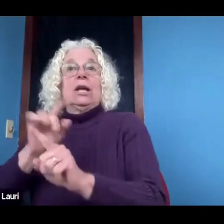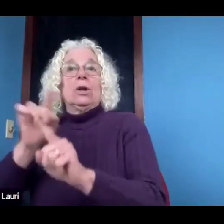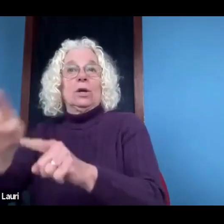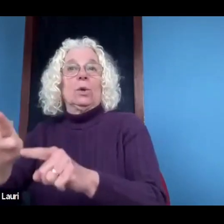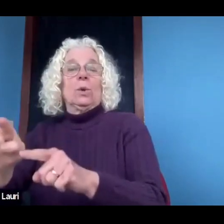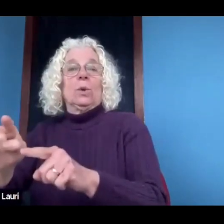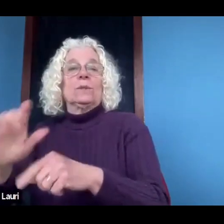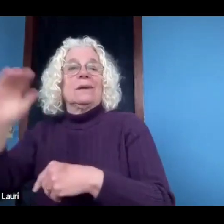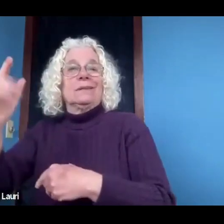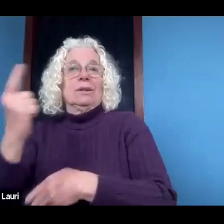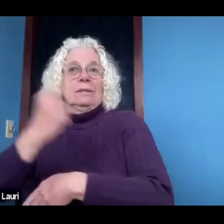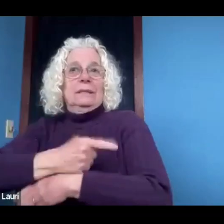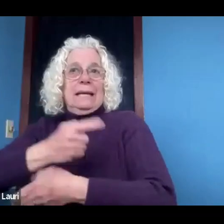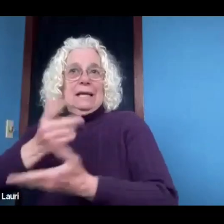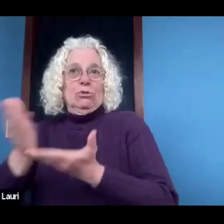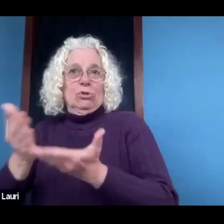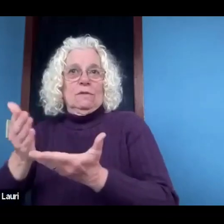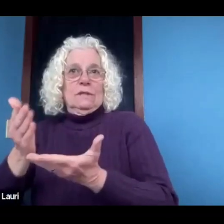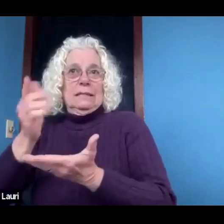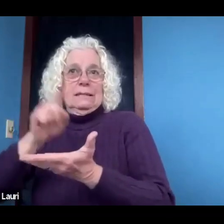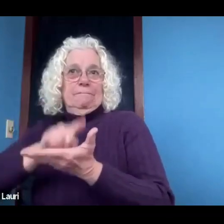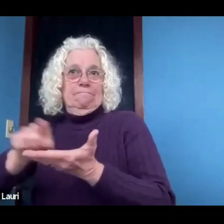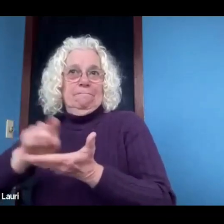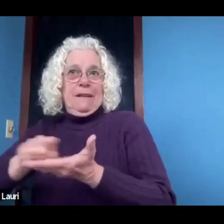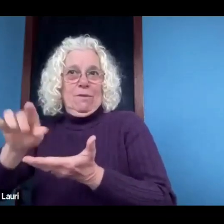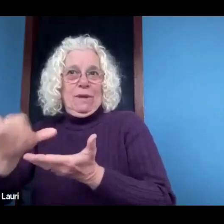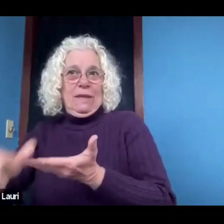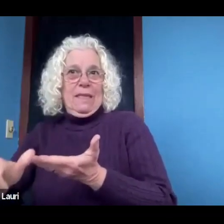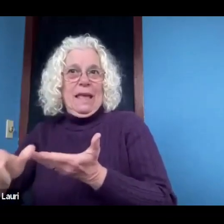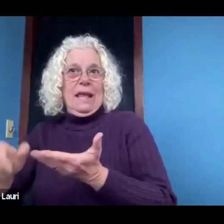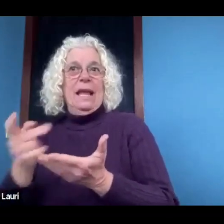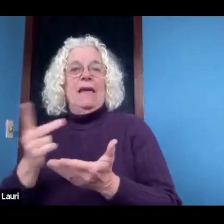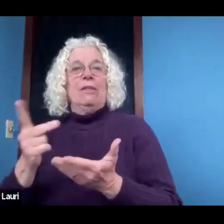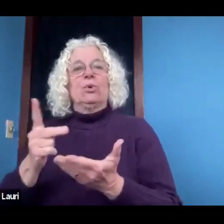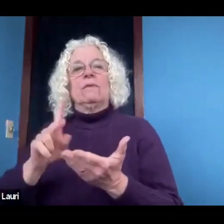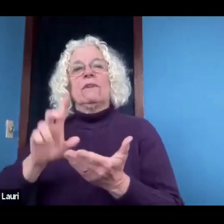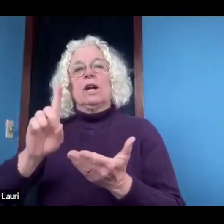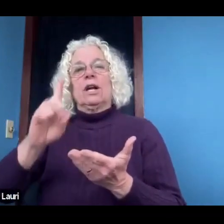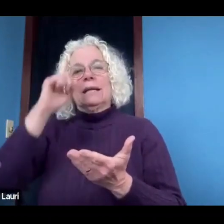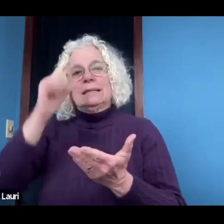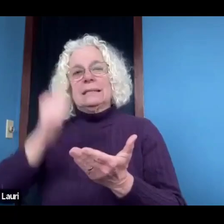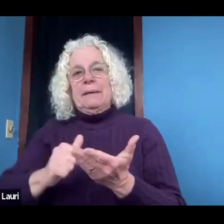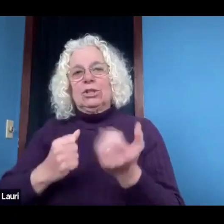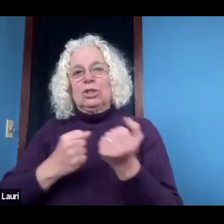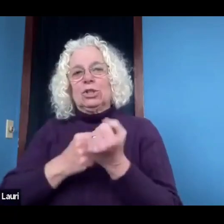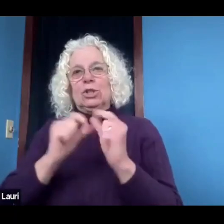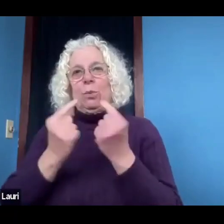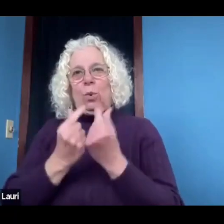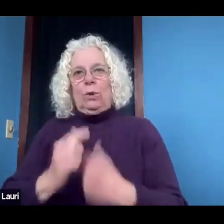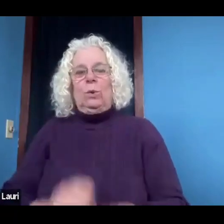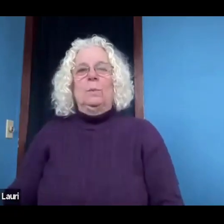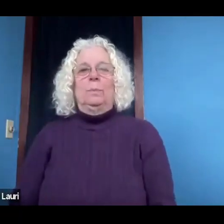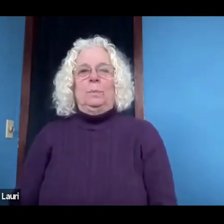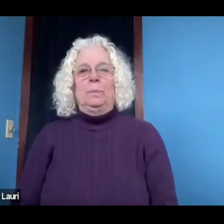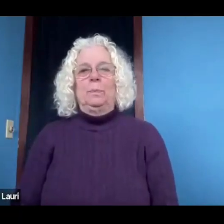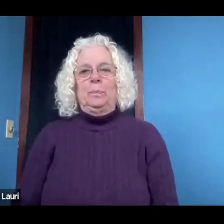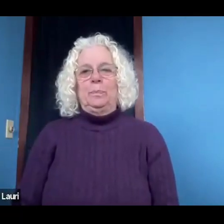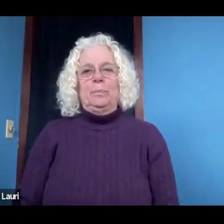day services several days per week, and John and Gary are part of a dementia support group for caregivers and care recipients.